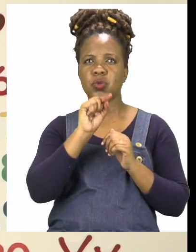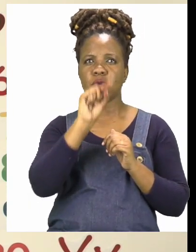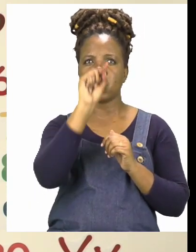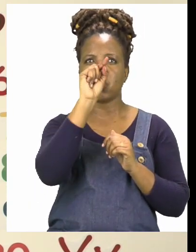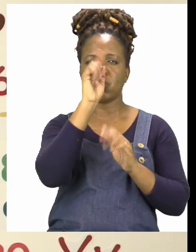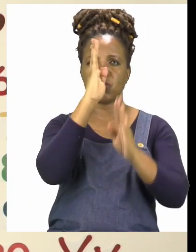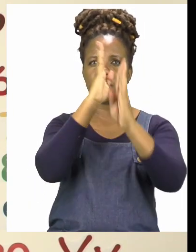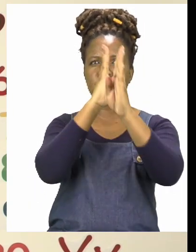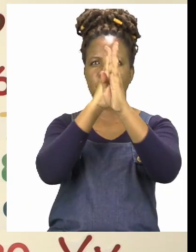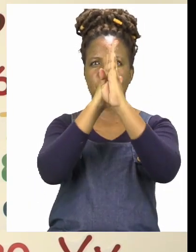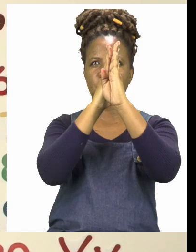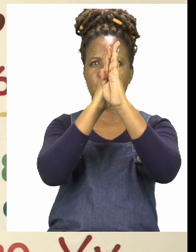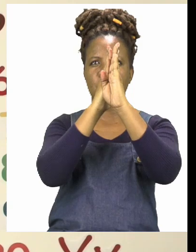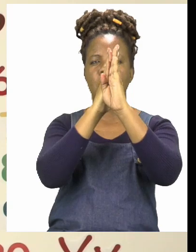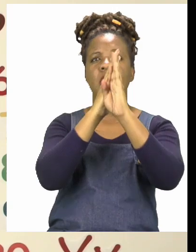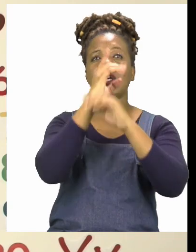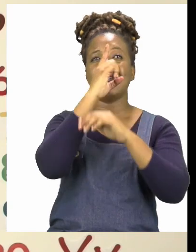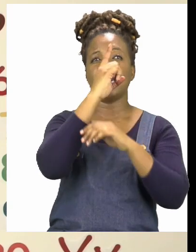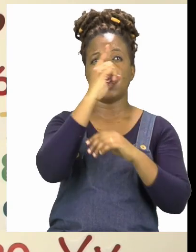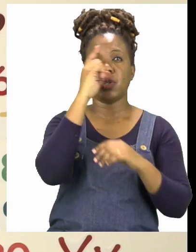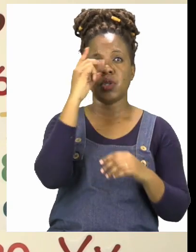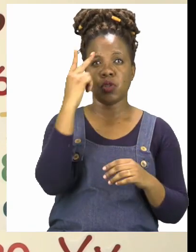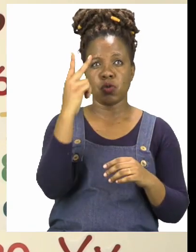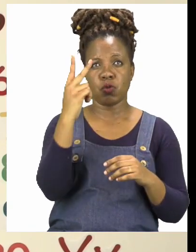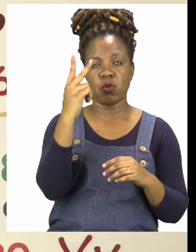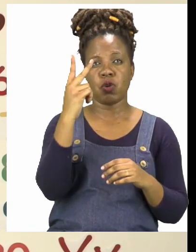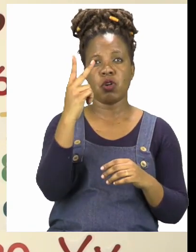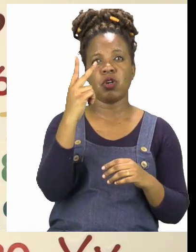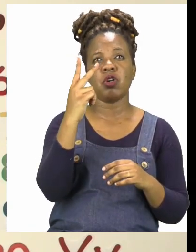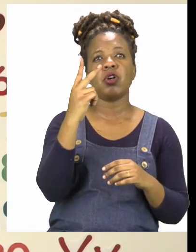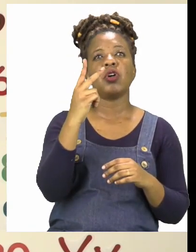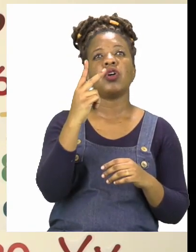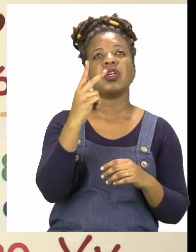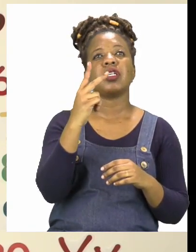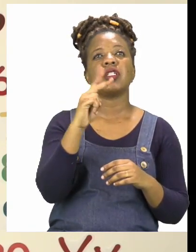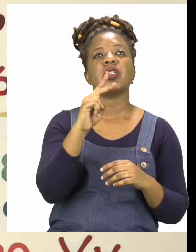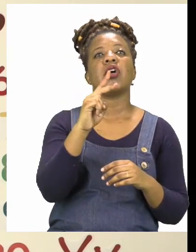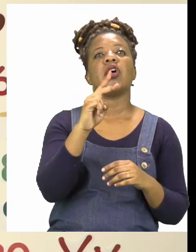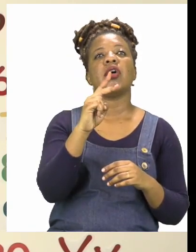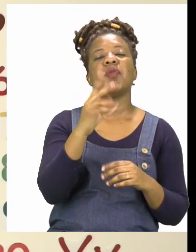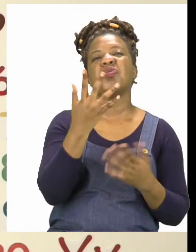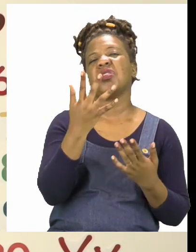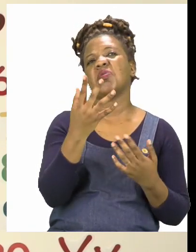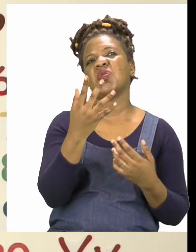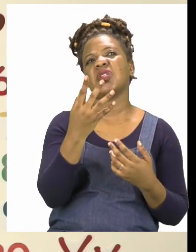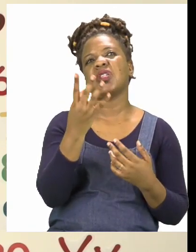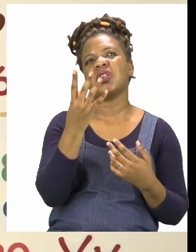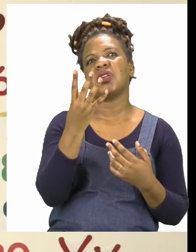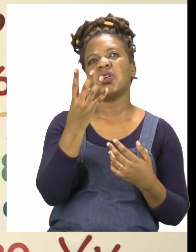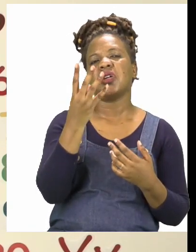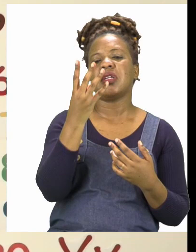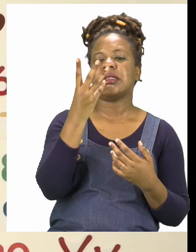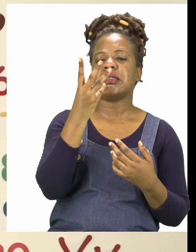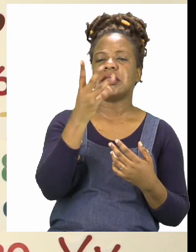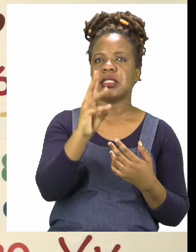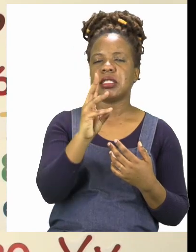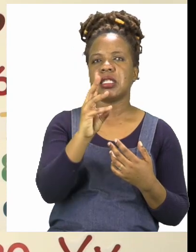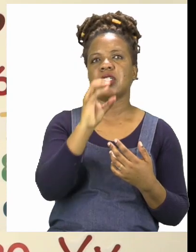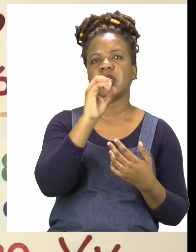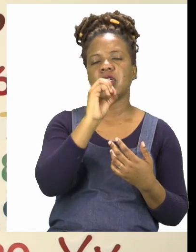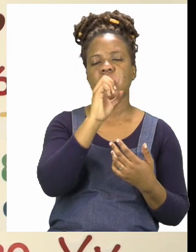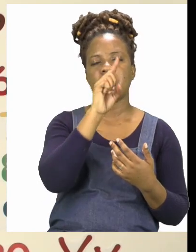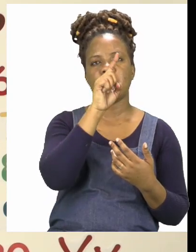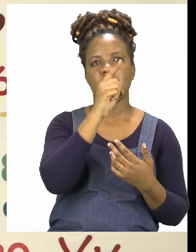our o'clock here. So this is when the minute hand is facing 12, and we know that it is o'clock. Now, if it